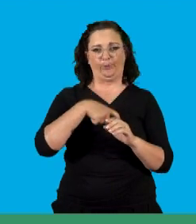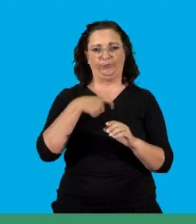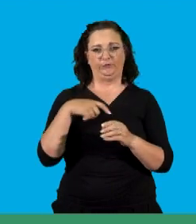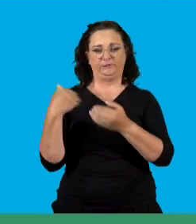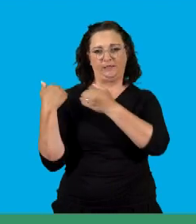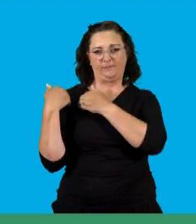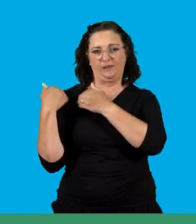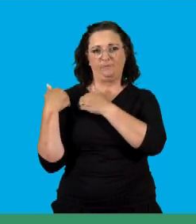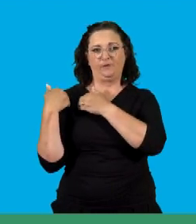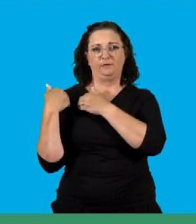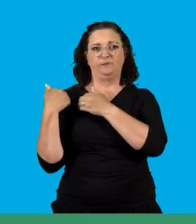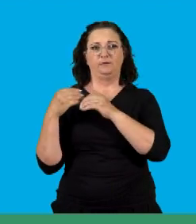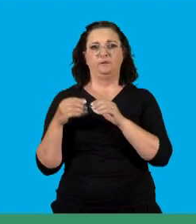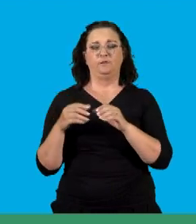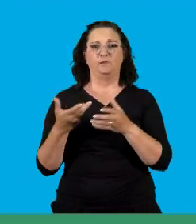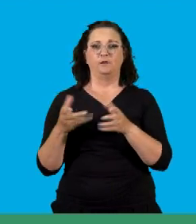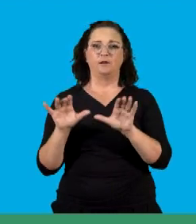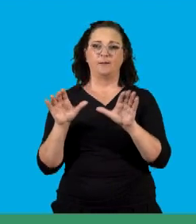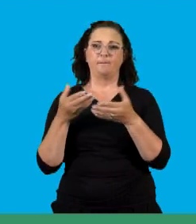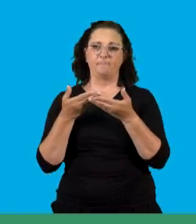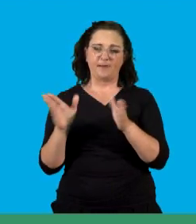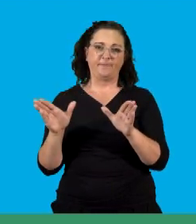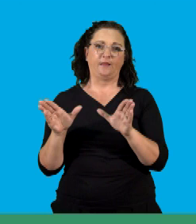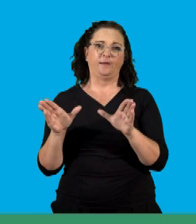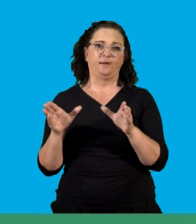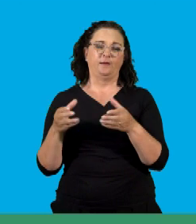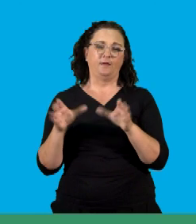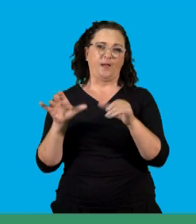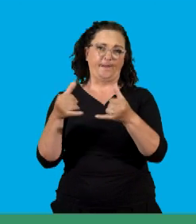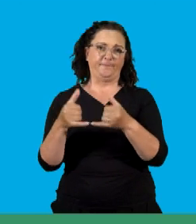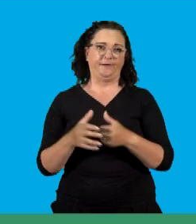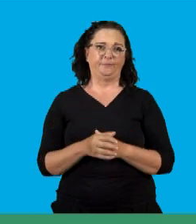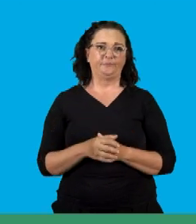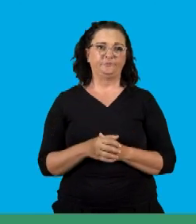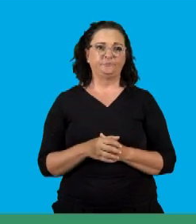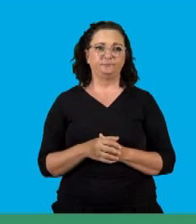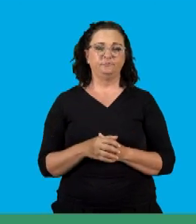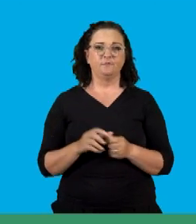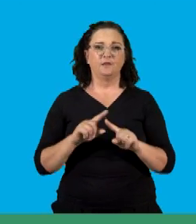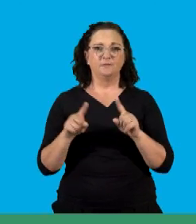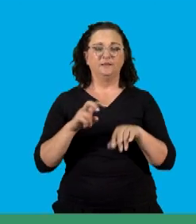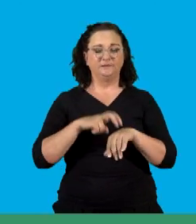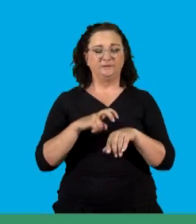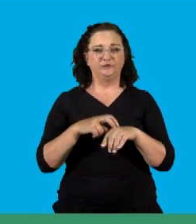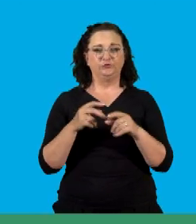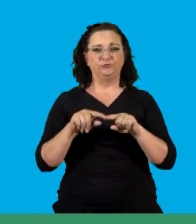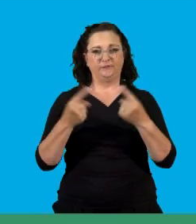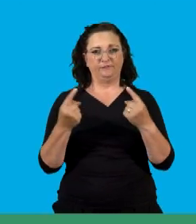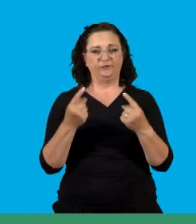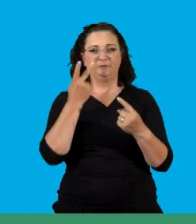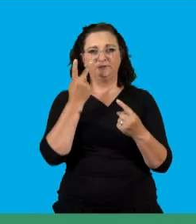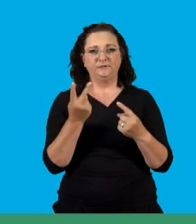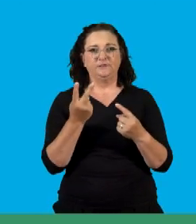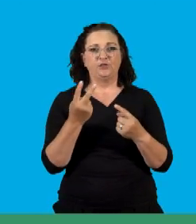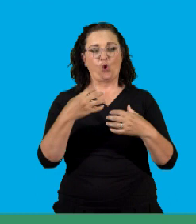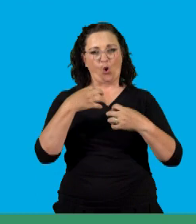personal liability as well as the public companies. You must also be able to differentiate between the